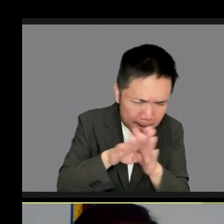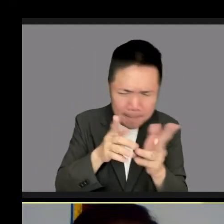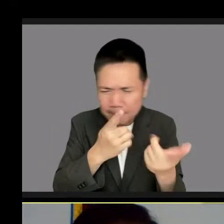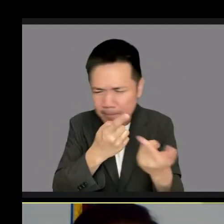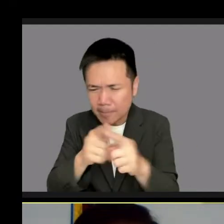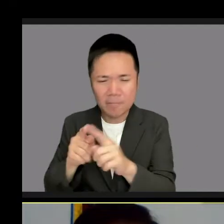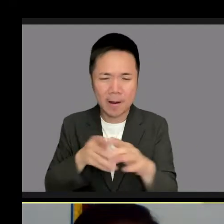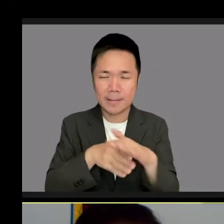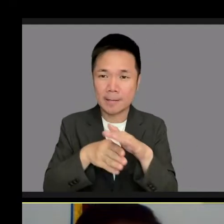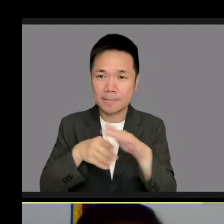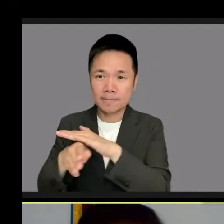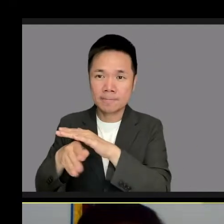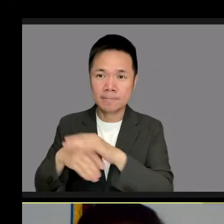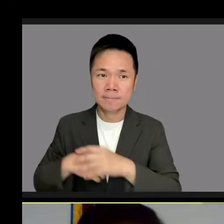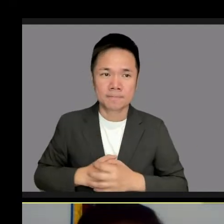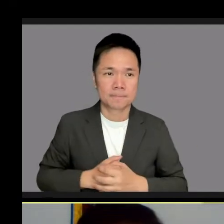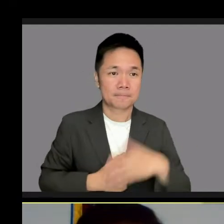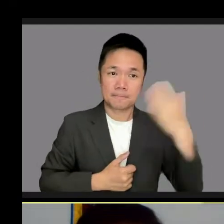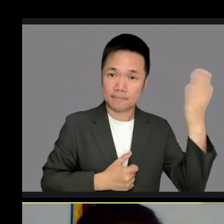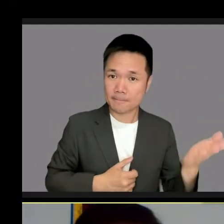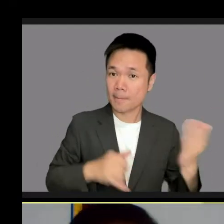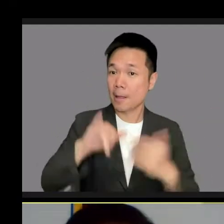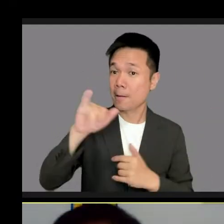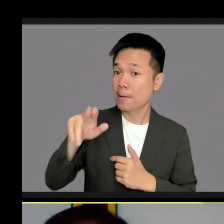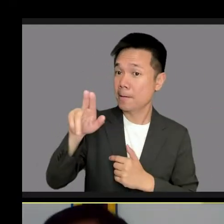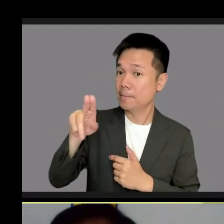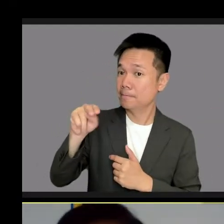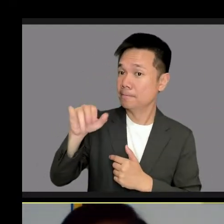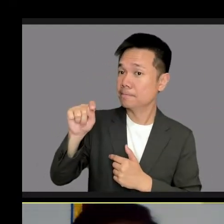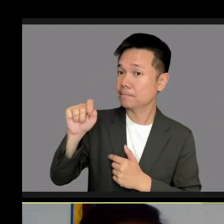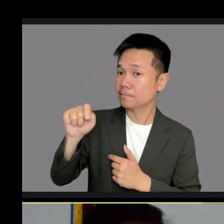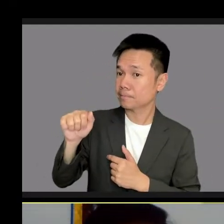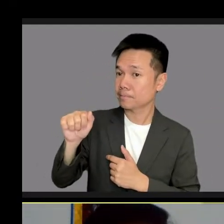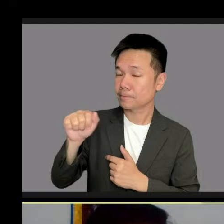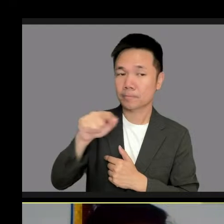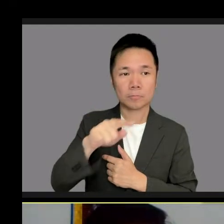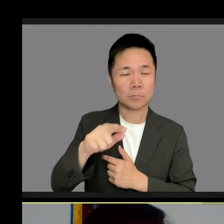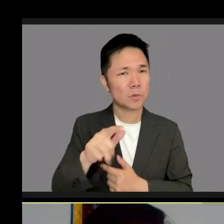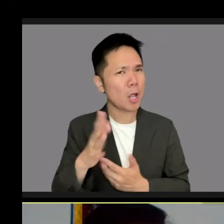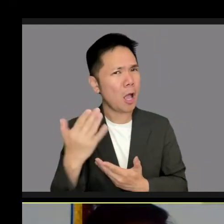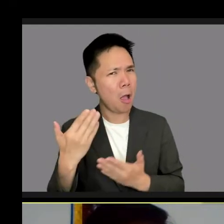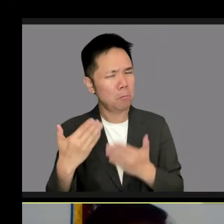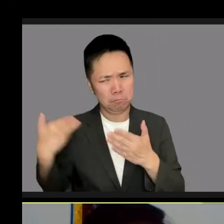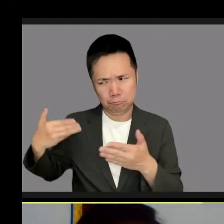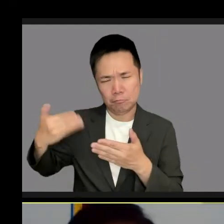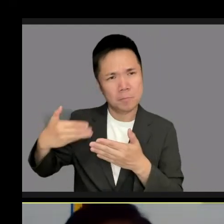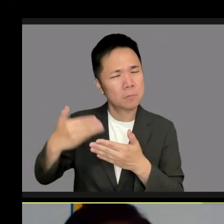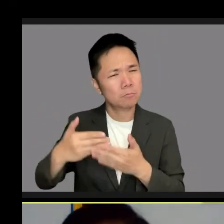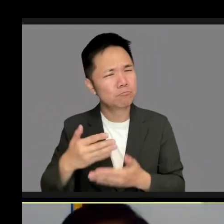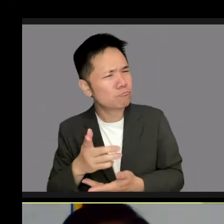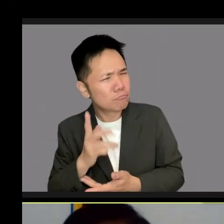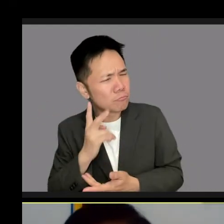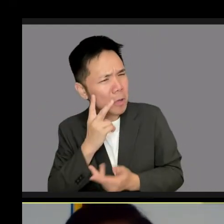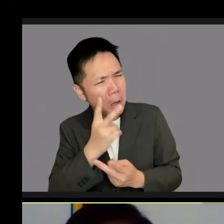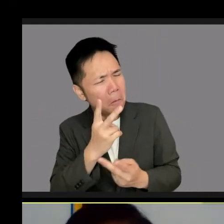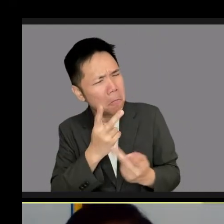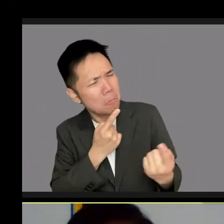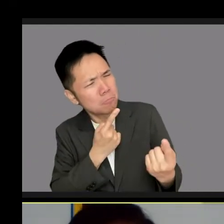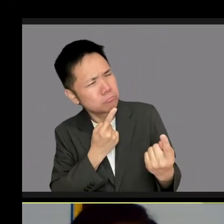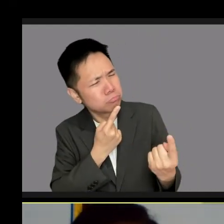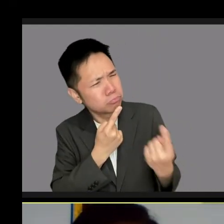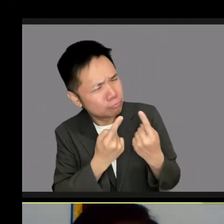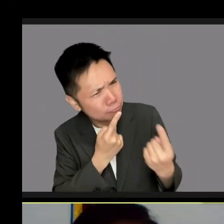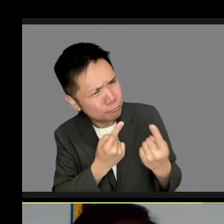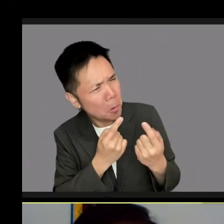Jaunita is means for me, it has been a very curious talk that I had with her. She has